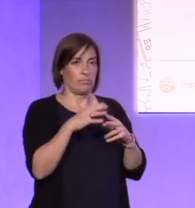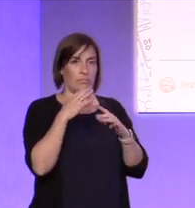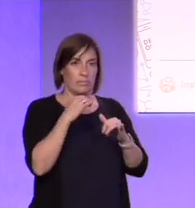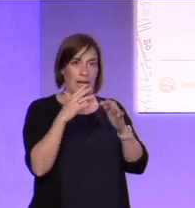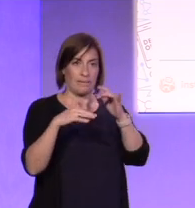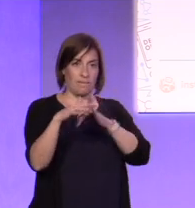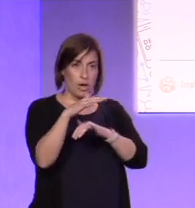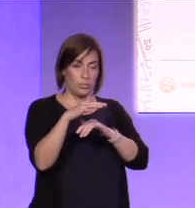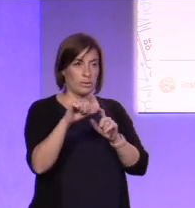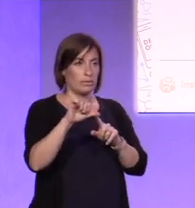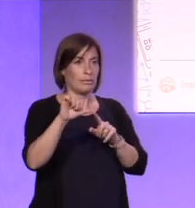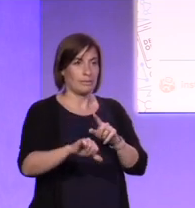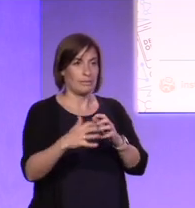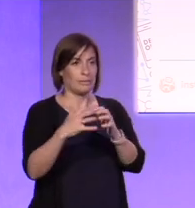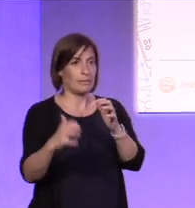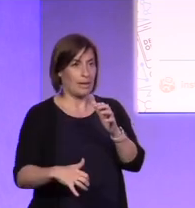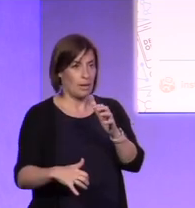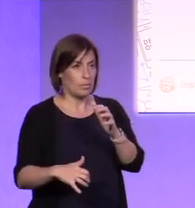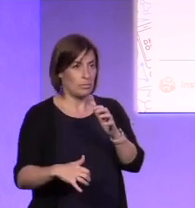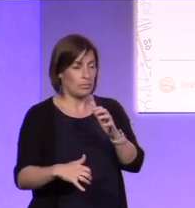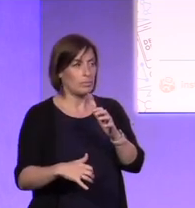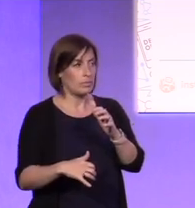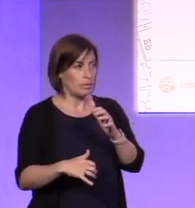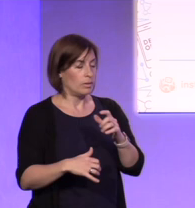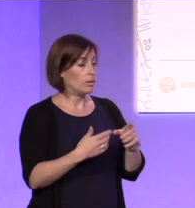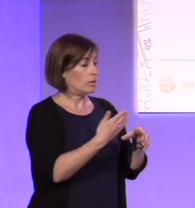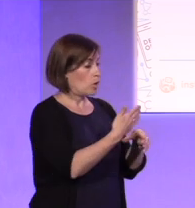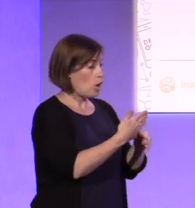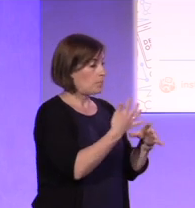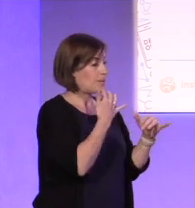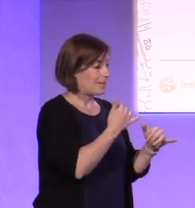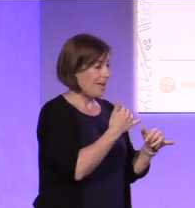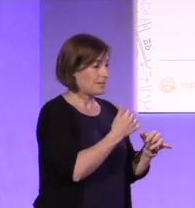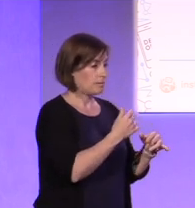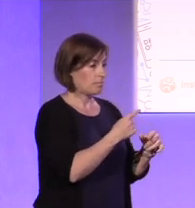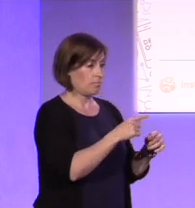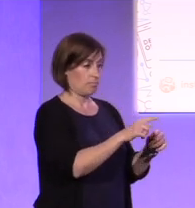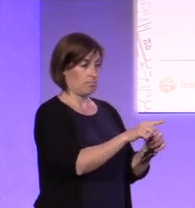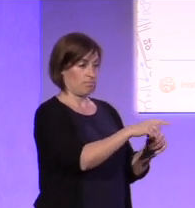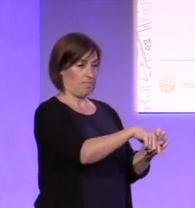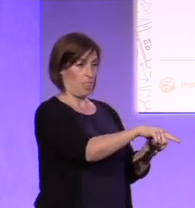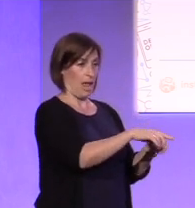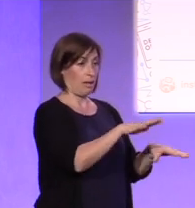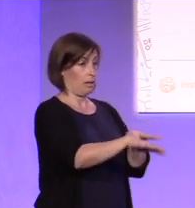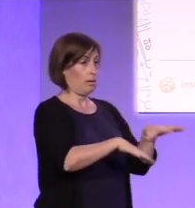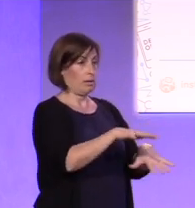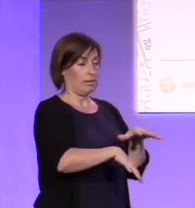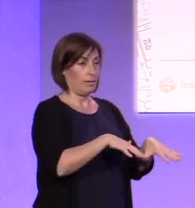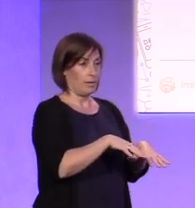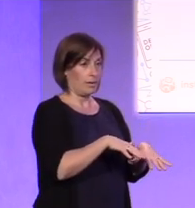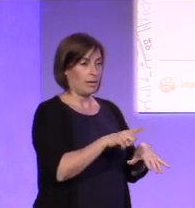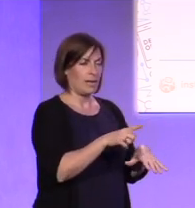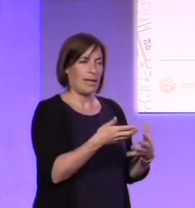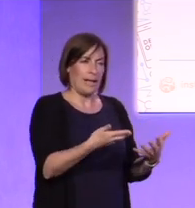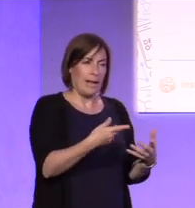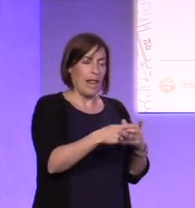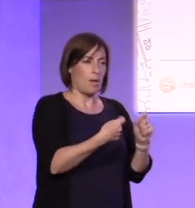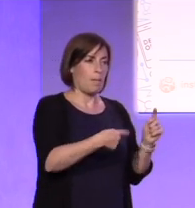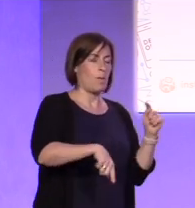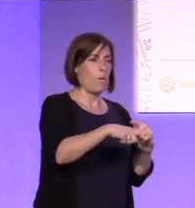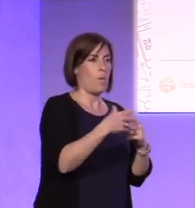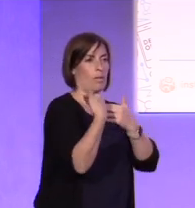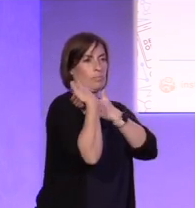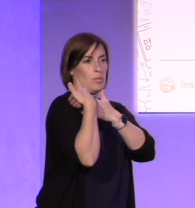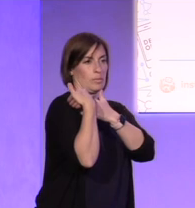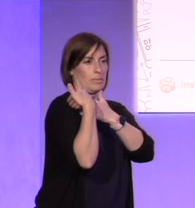pipeline, ops and test would panic. They would run around. But now, because it's everybody's responsibility,